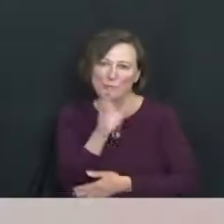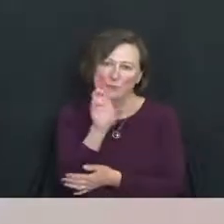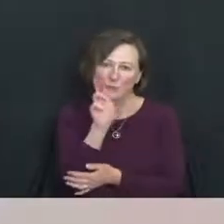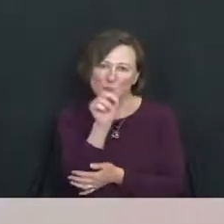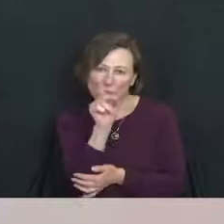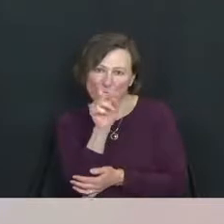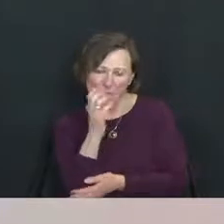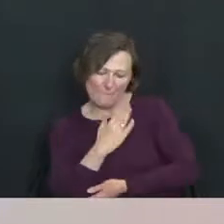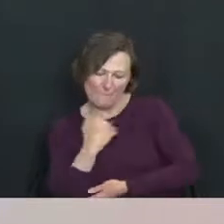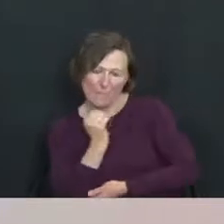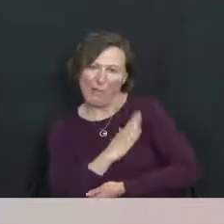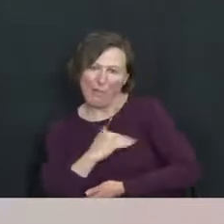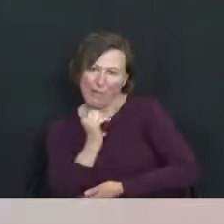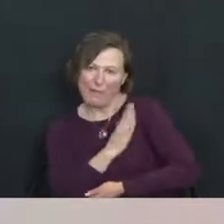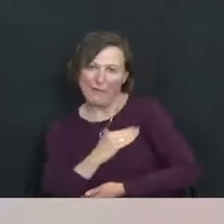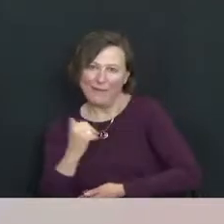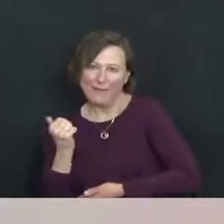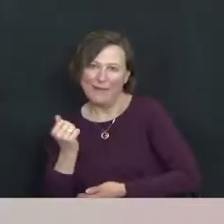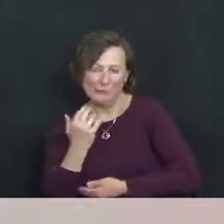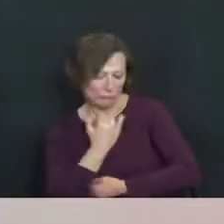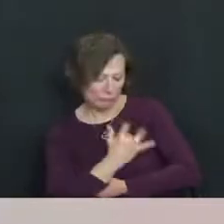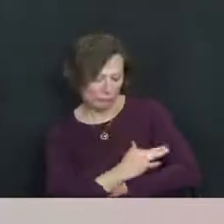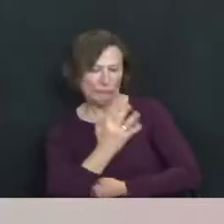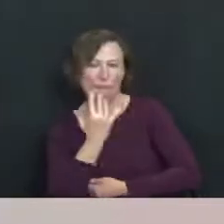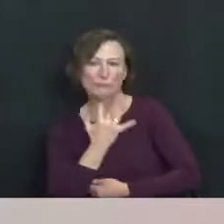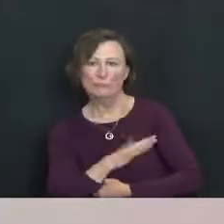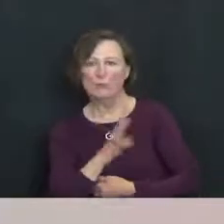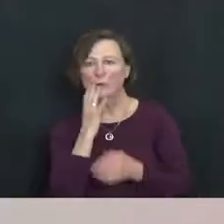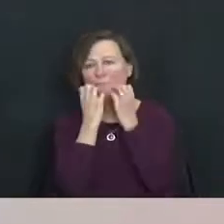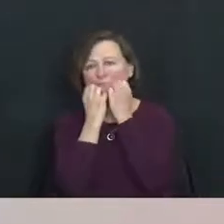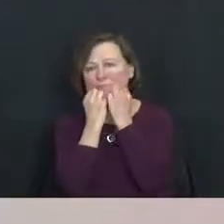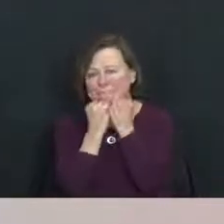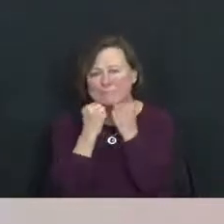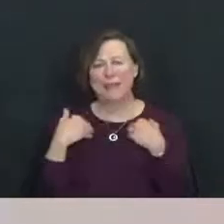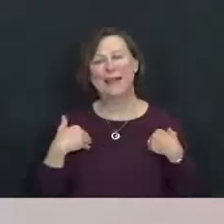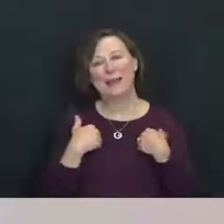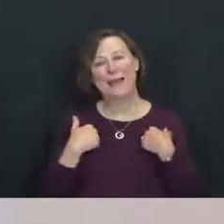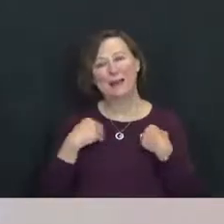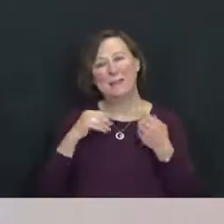and pet and stroke your beloved animal friend